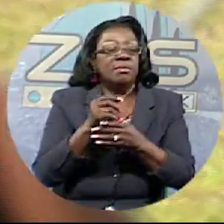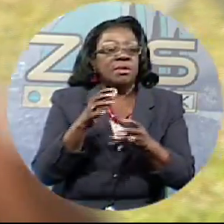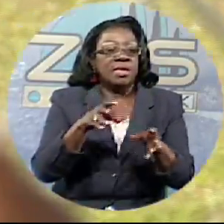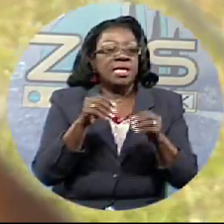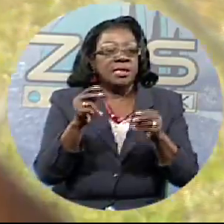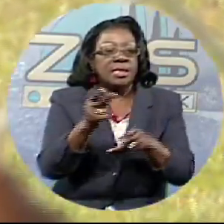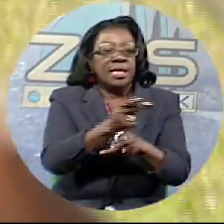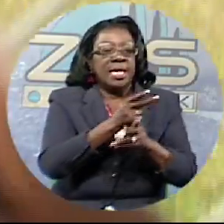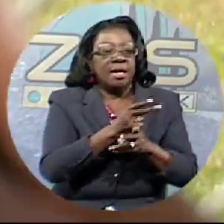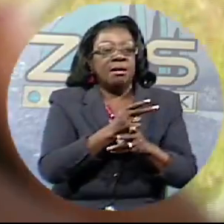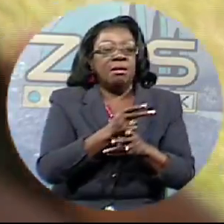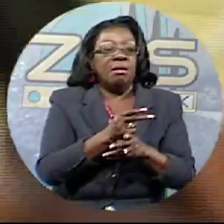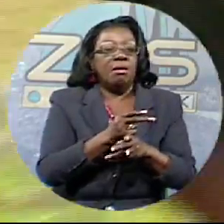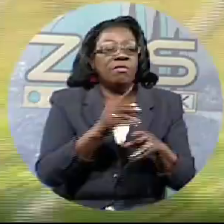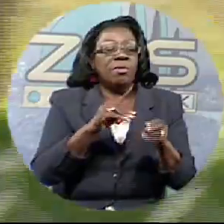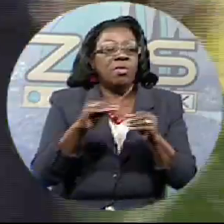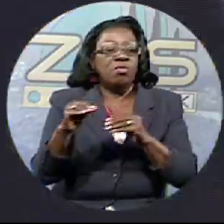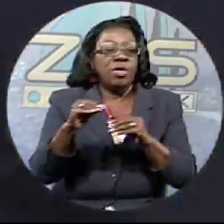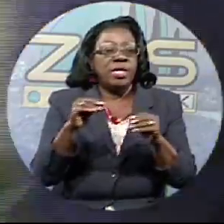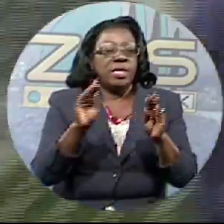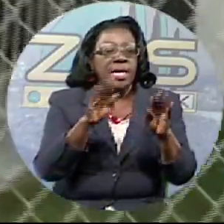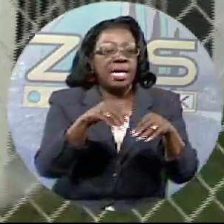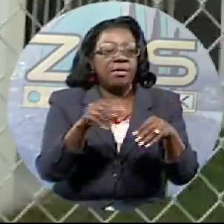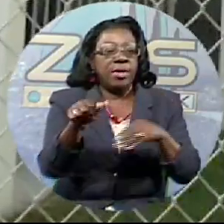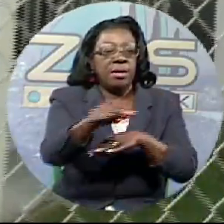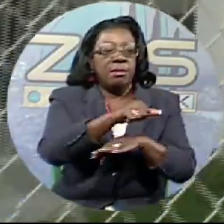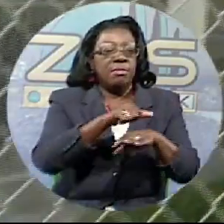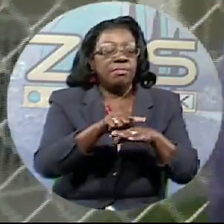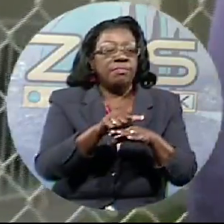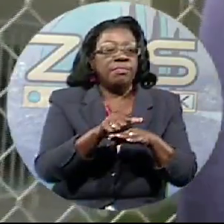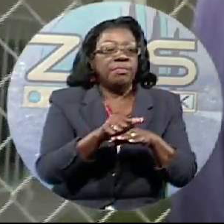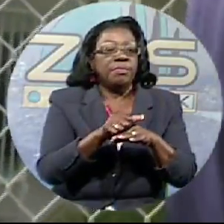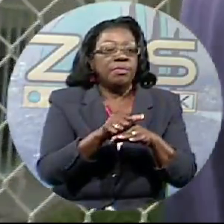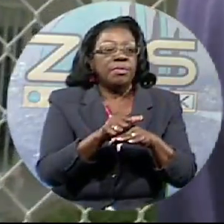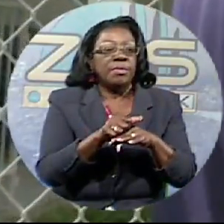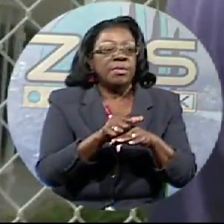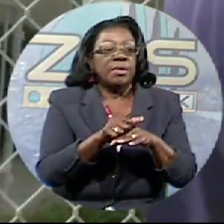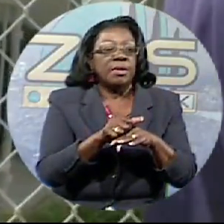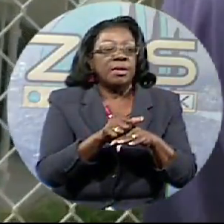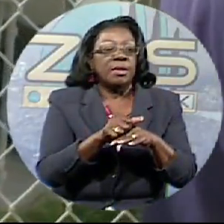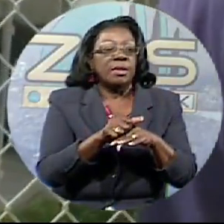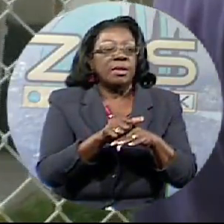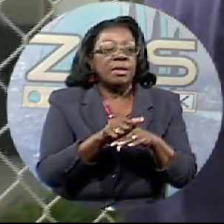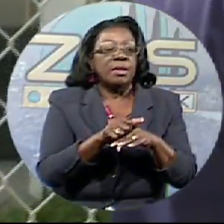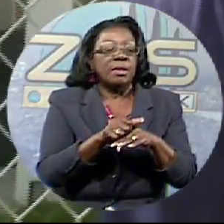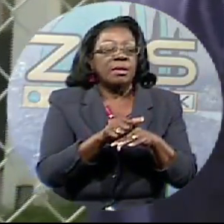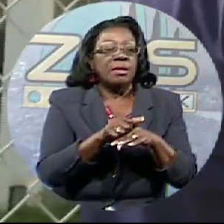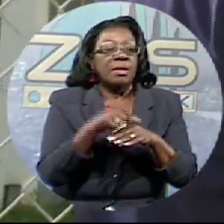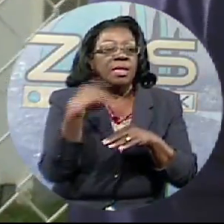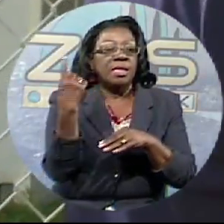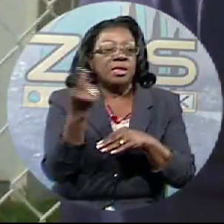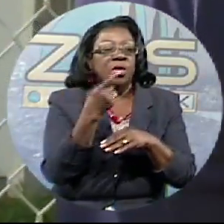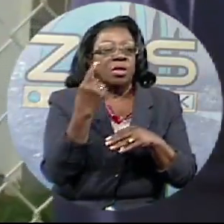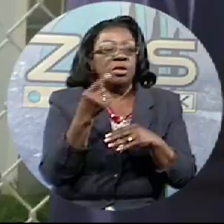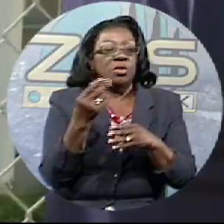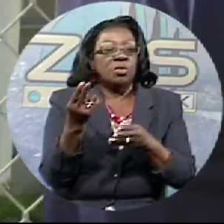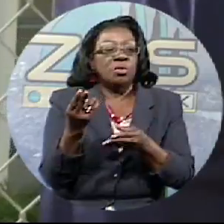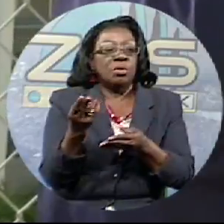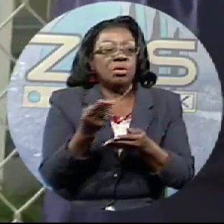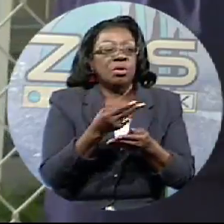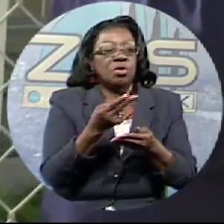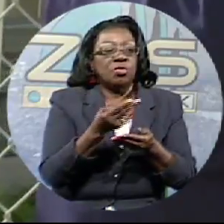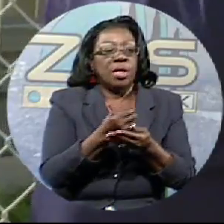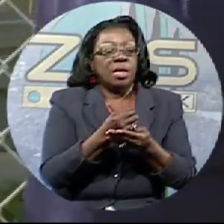the marinas, the escort, and also the streets. Capable to do it, but he's also could track. He also